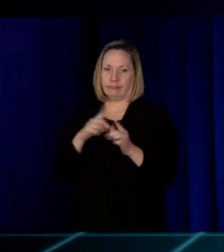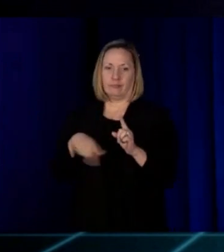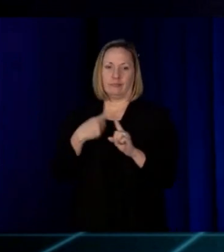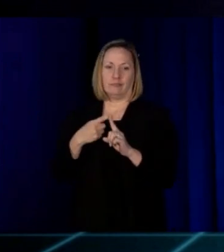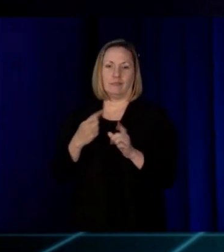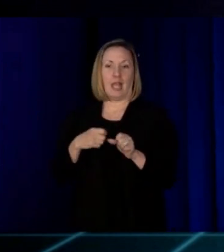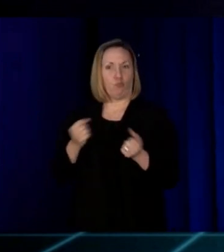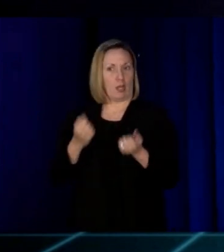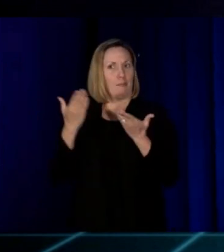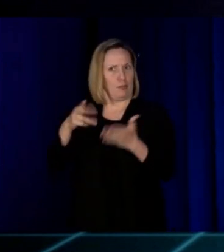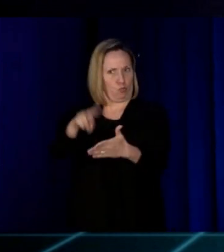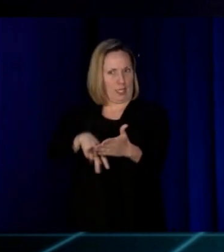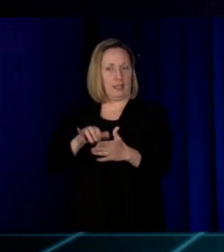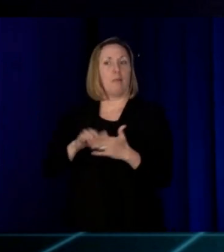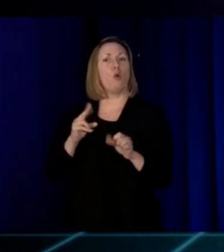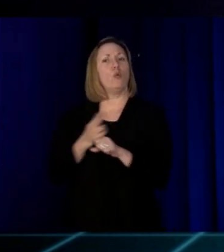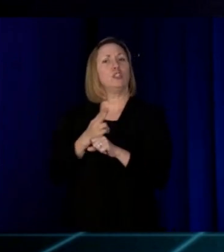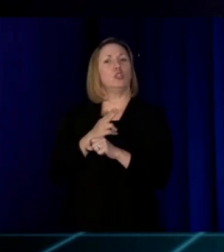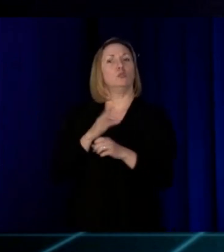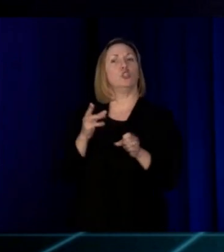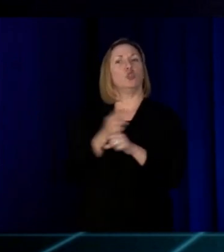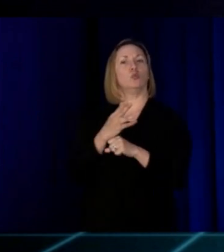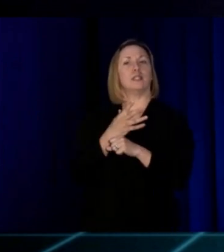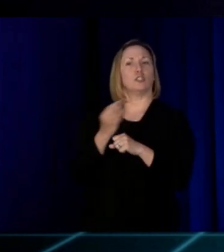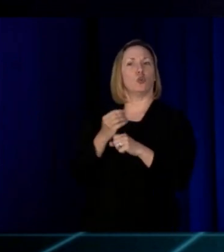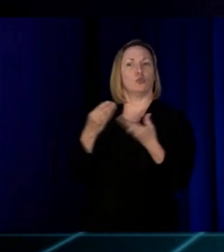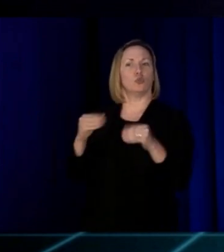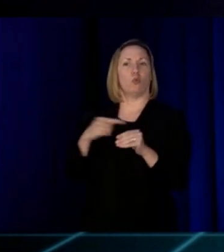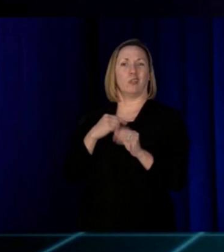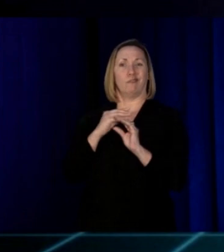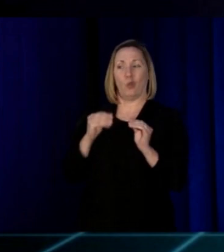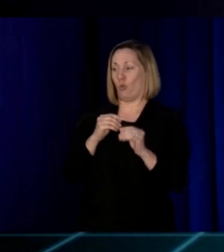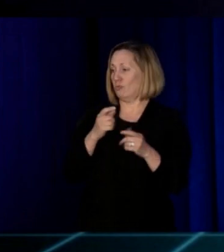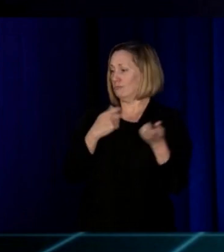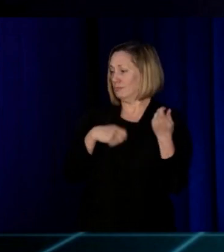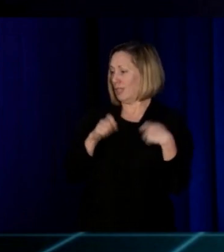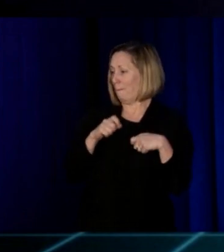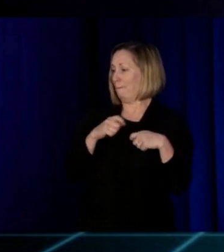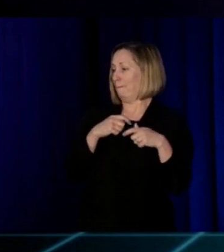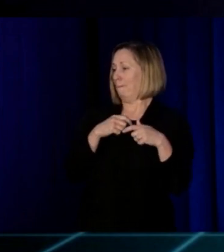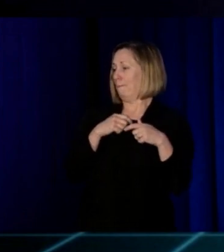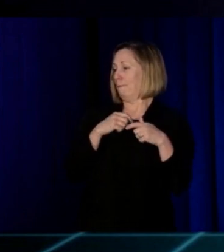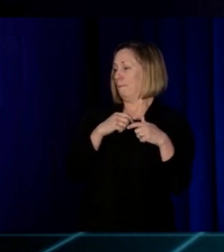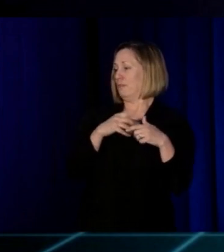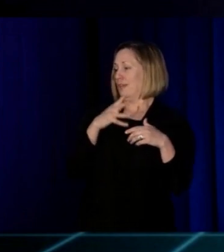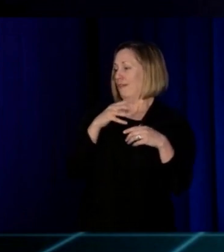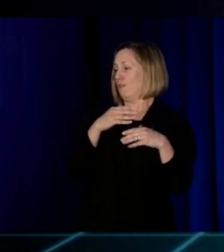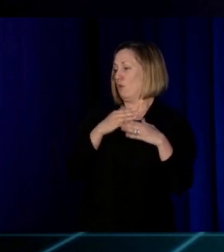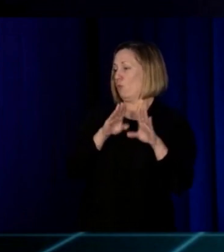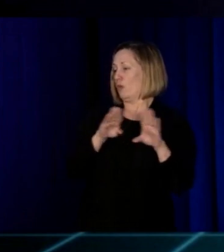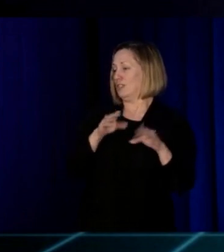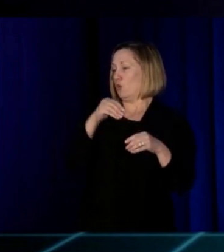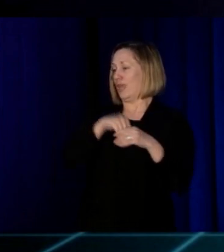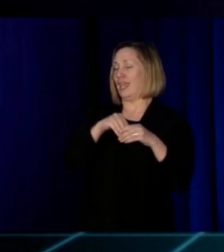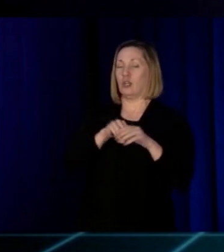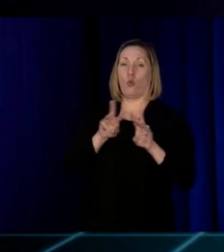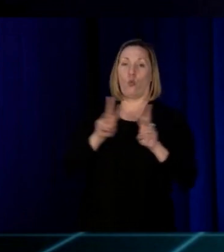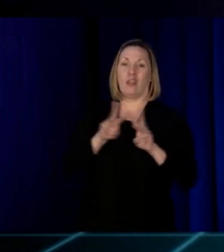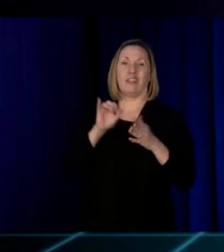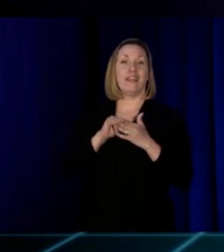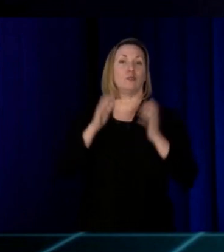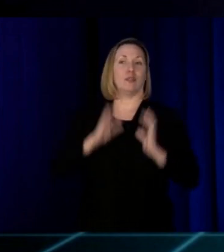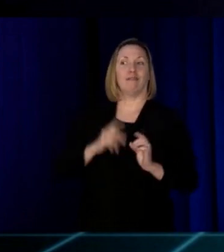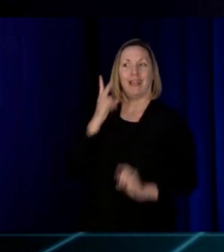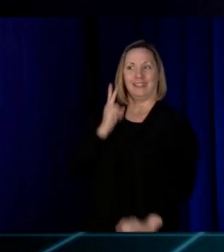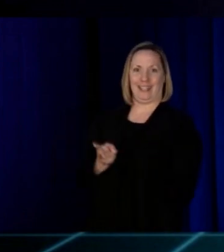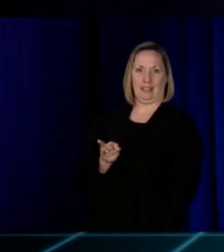sync external store, you have no sub, and then you have this window.innerWidth over here. This is what the client sees. This is